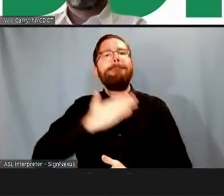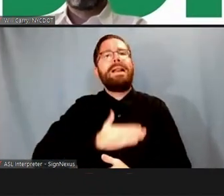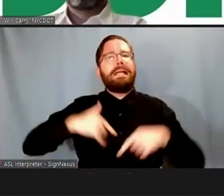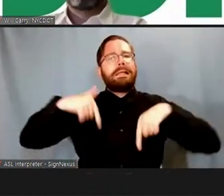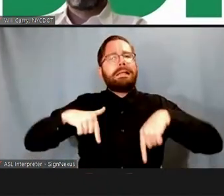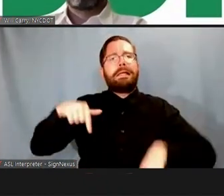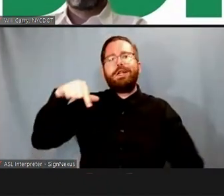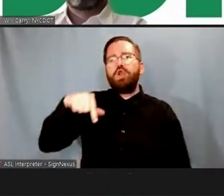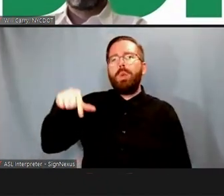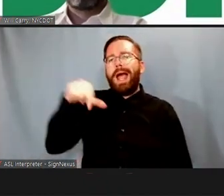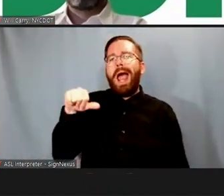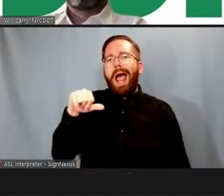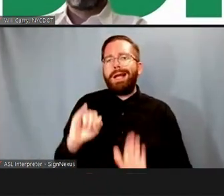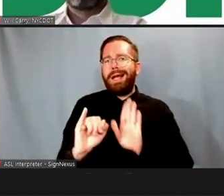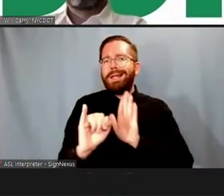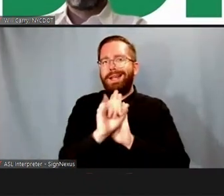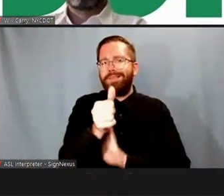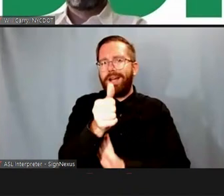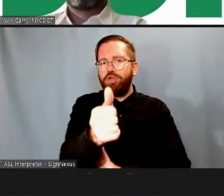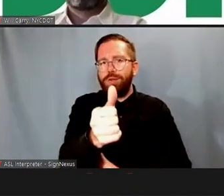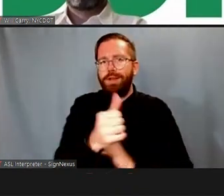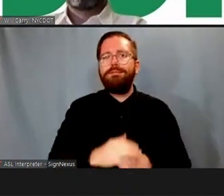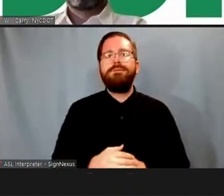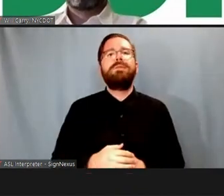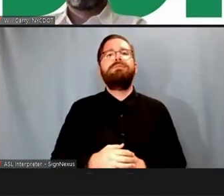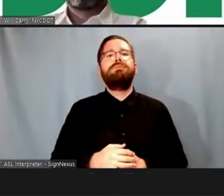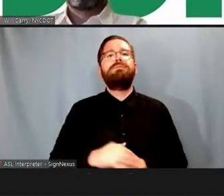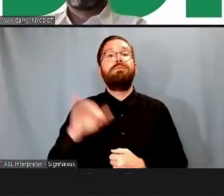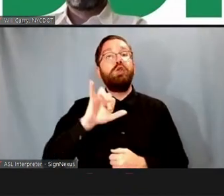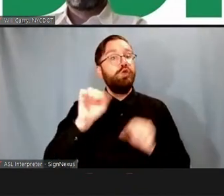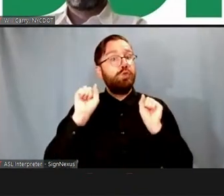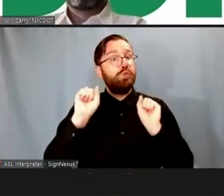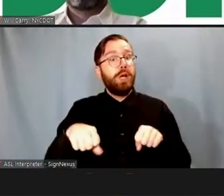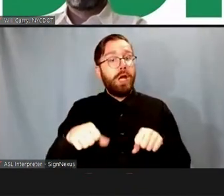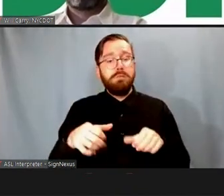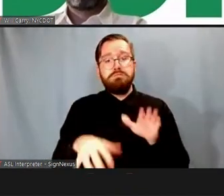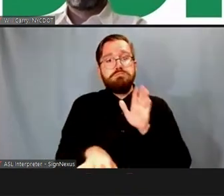function you may also request to speak anonymously